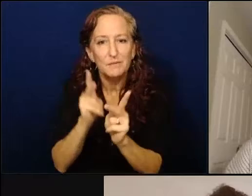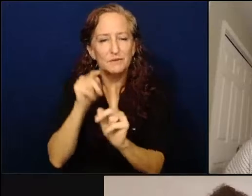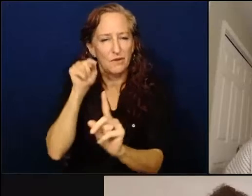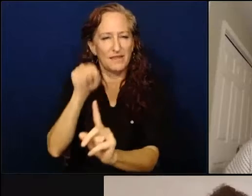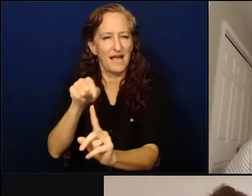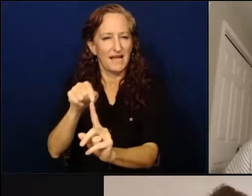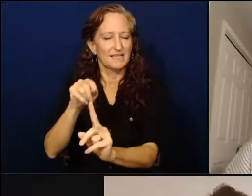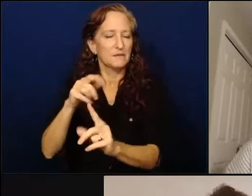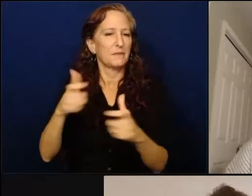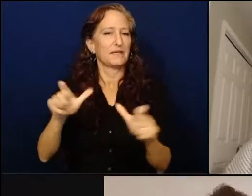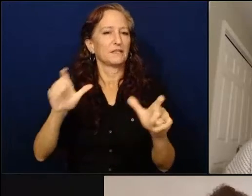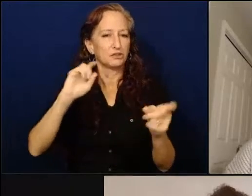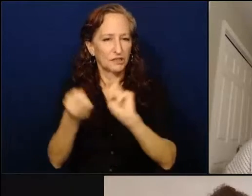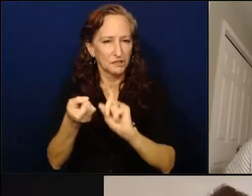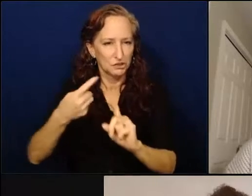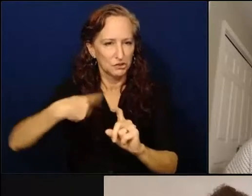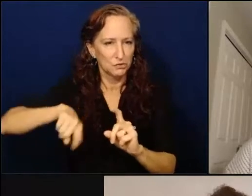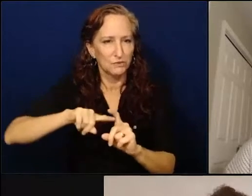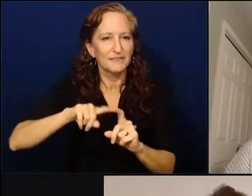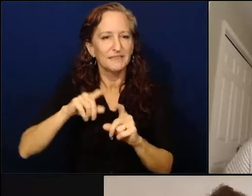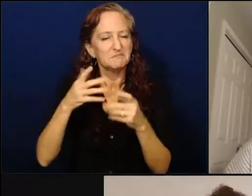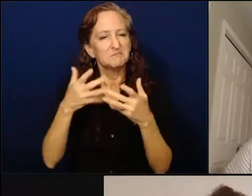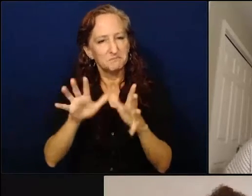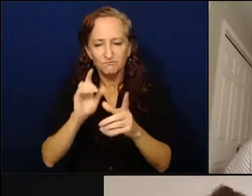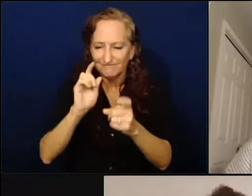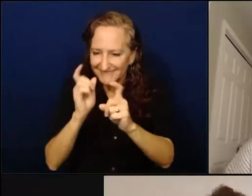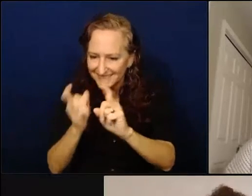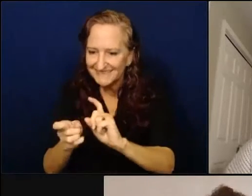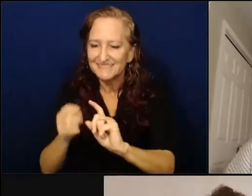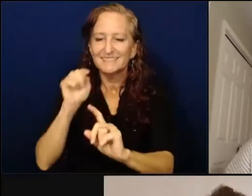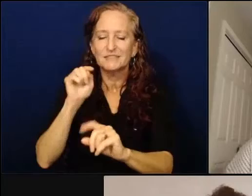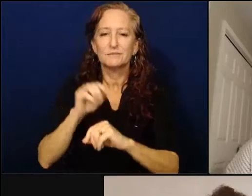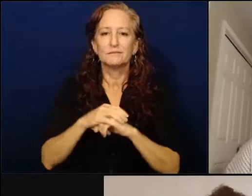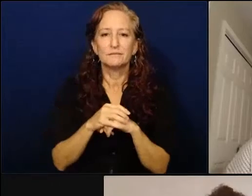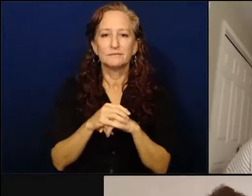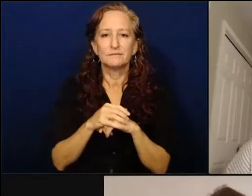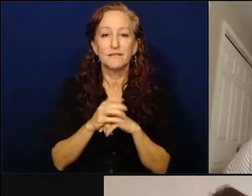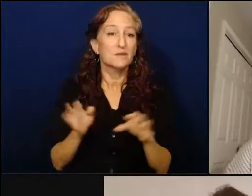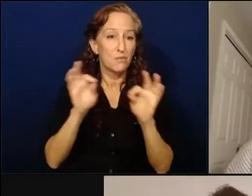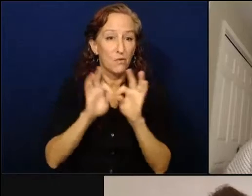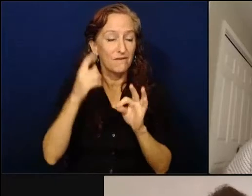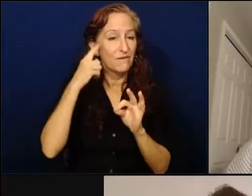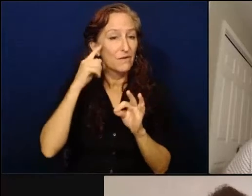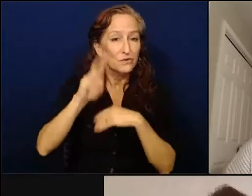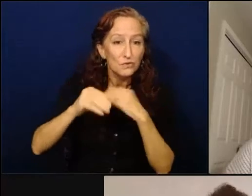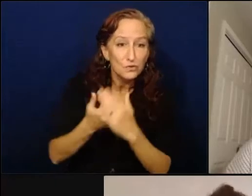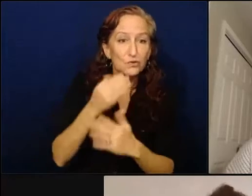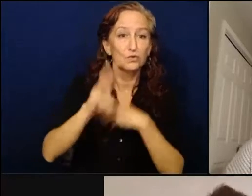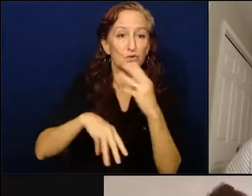the fundamental changes that we had to make, and it's important for the new reality that we're all